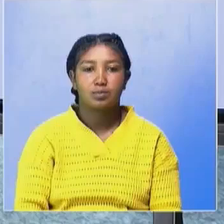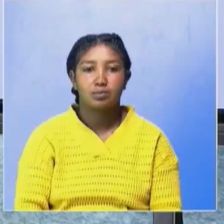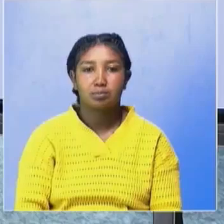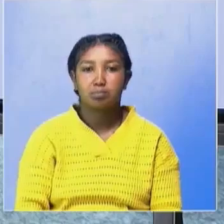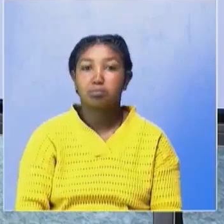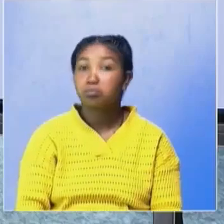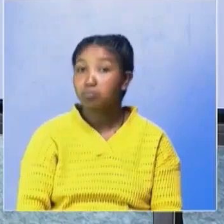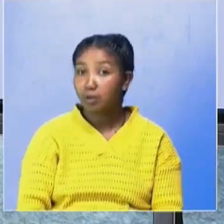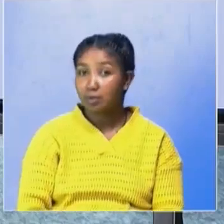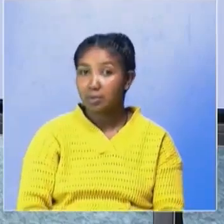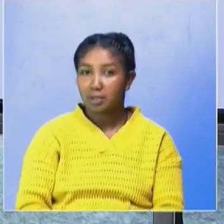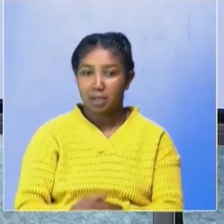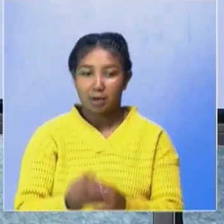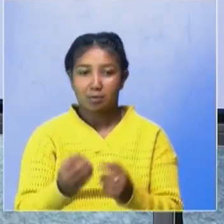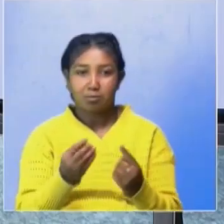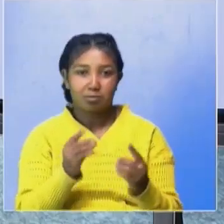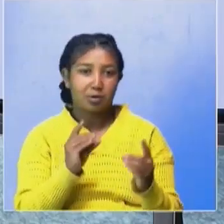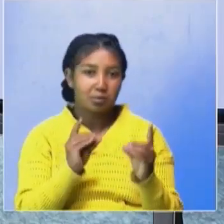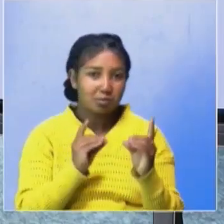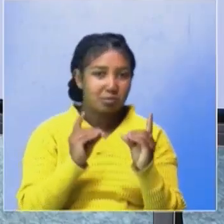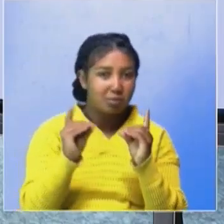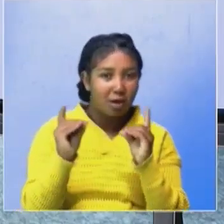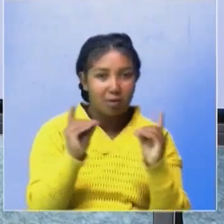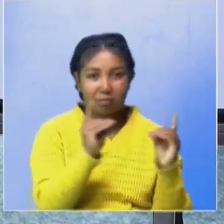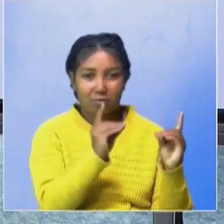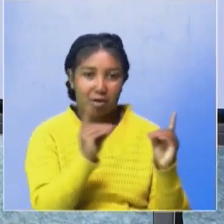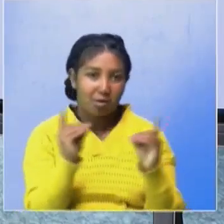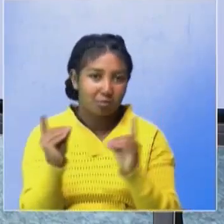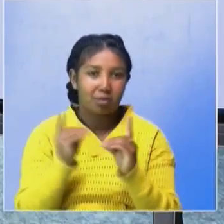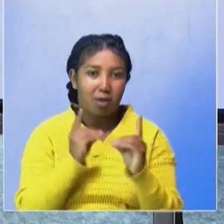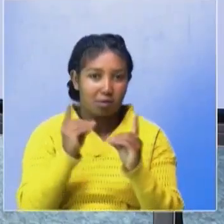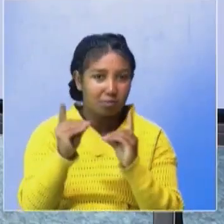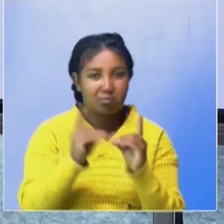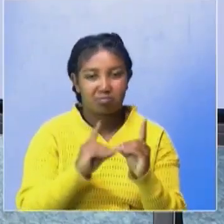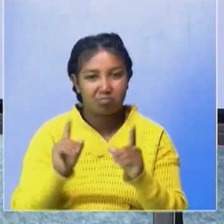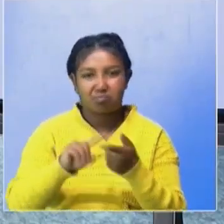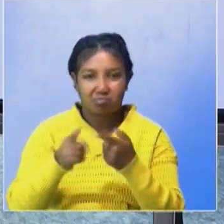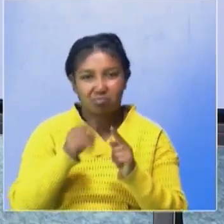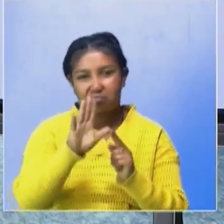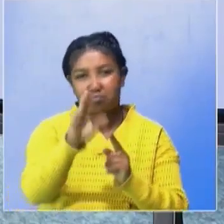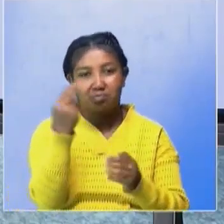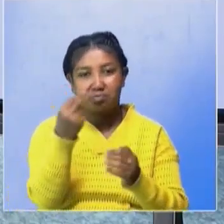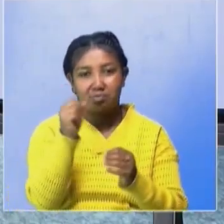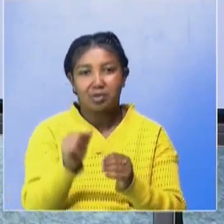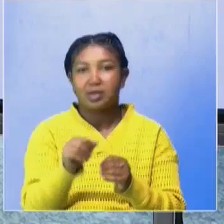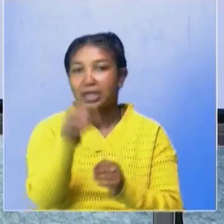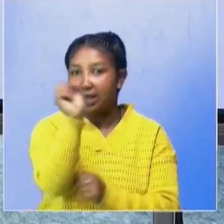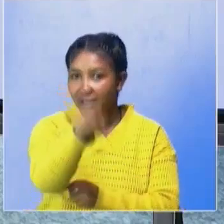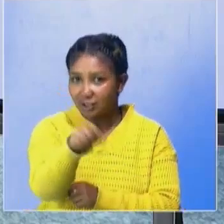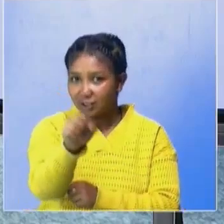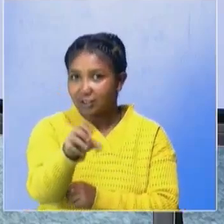It's become dialogue. You can practice with your friends and with your siblings too. Yes, she